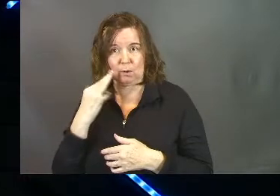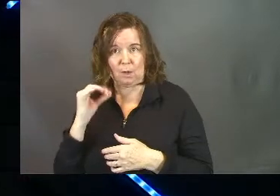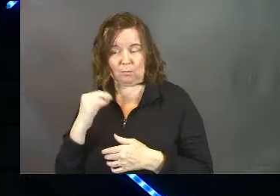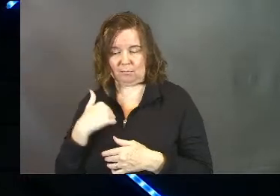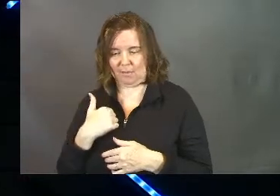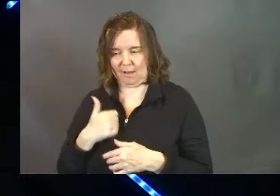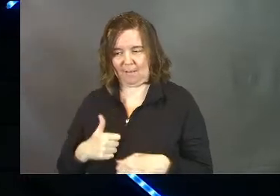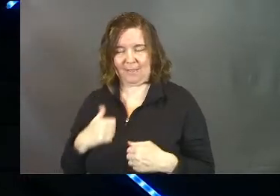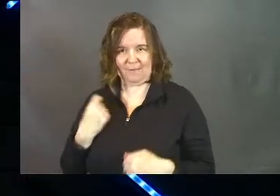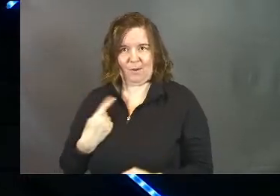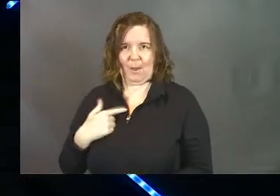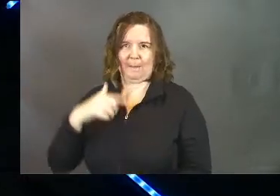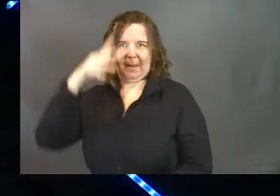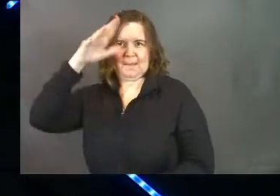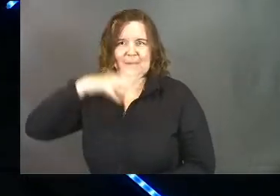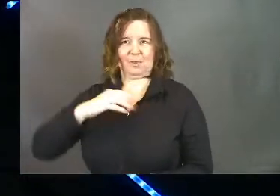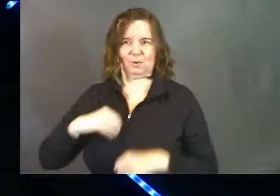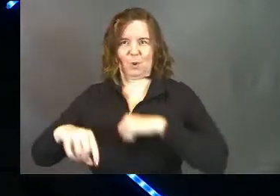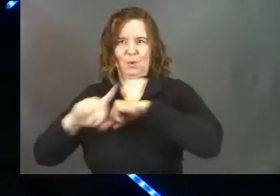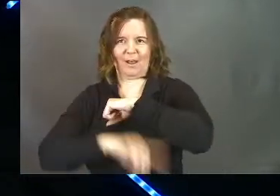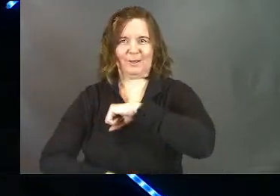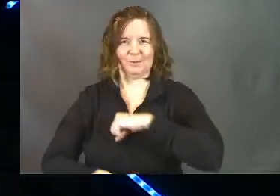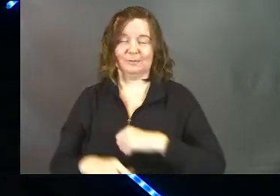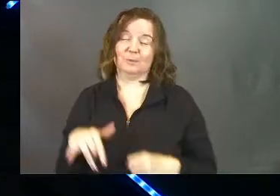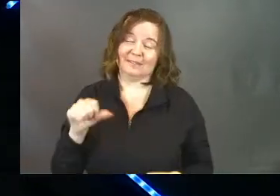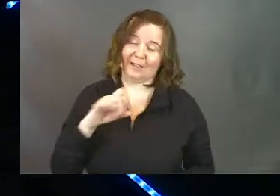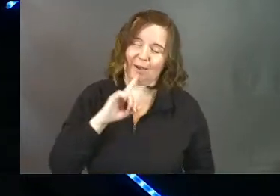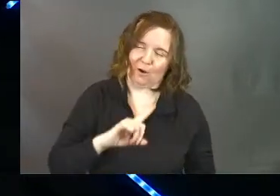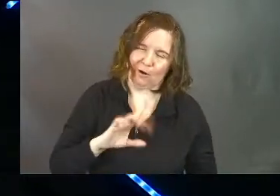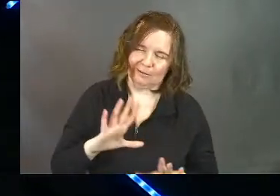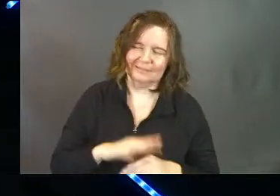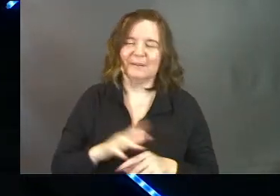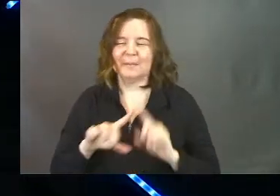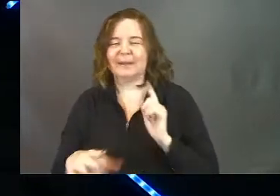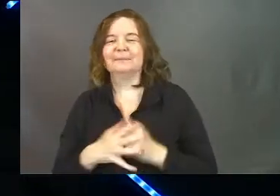now, you know? I'm a man. There's no consequences. Yes, there are. But,